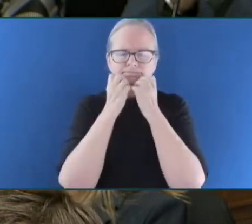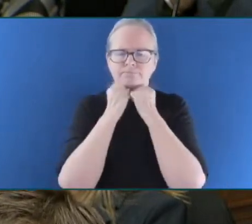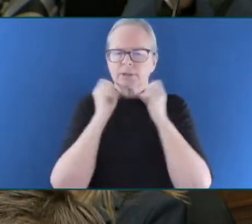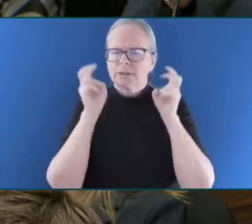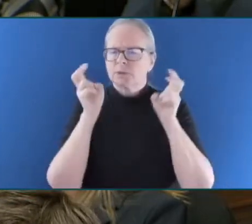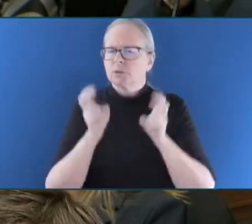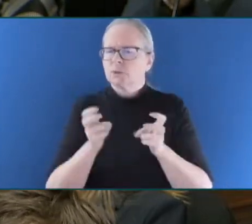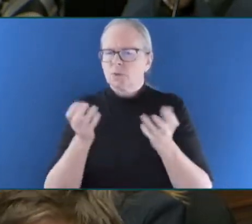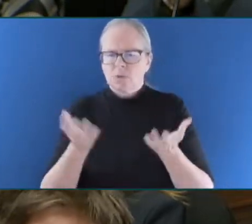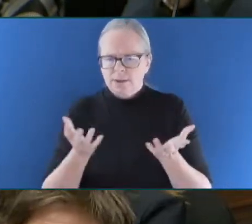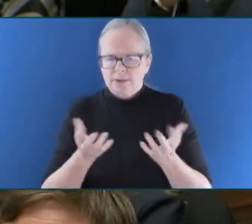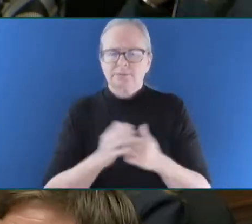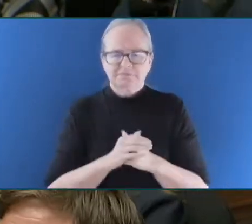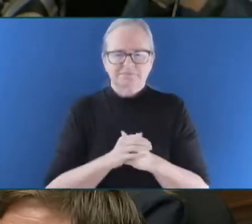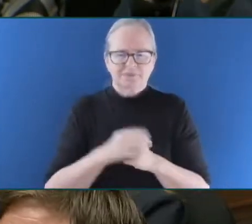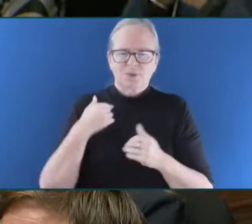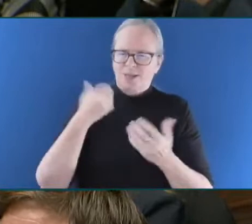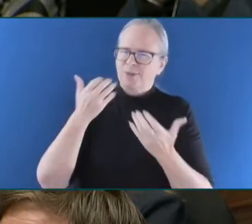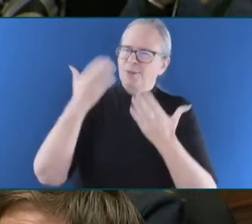all a very warm welcome.